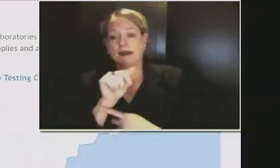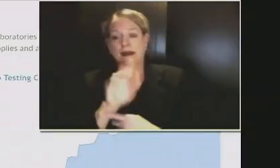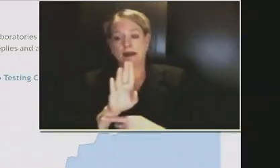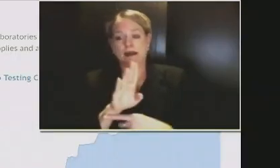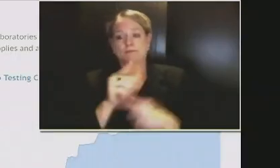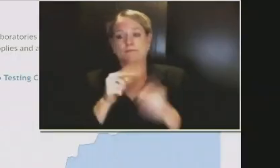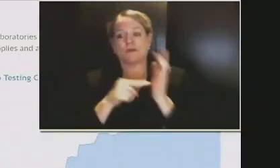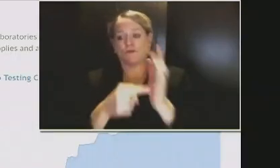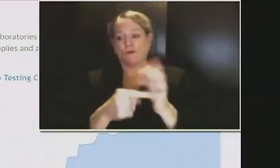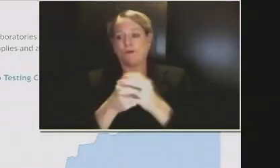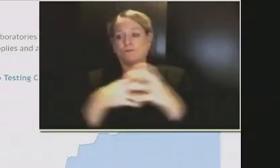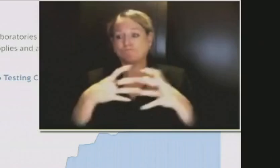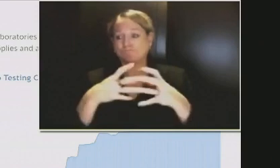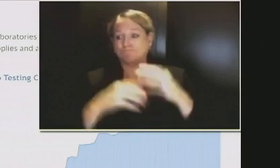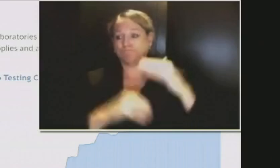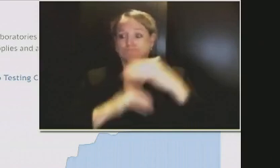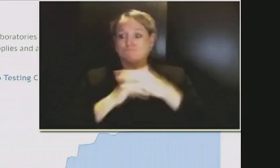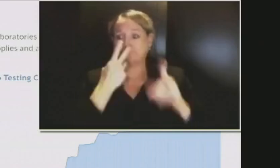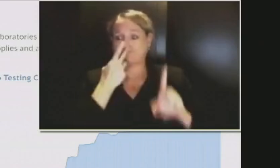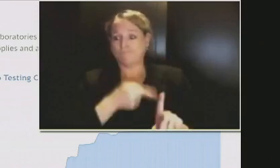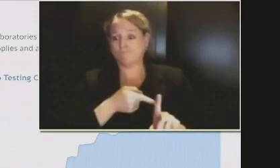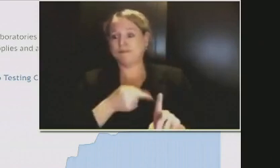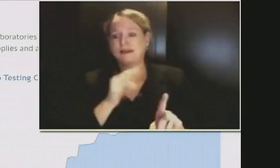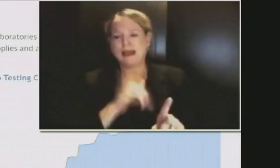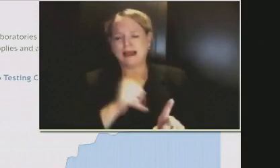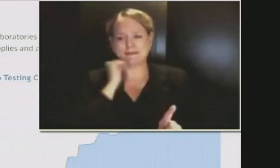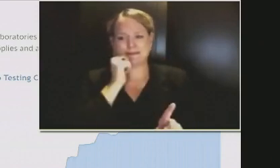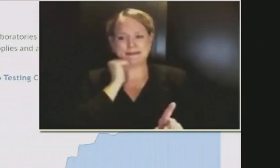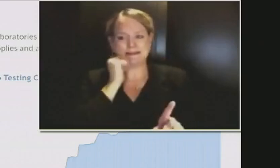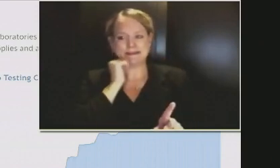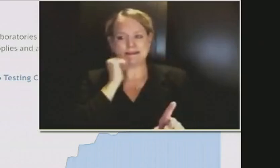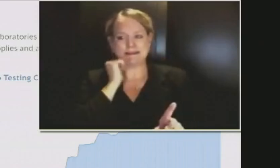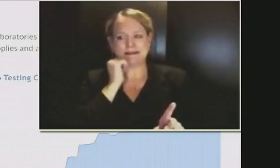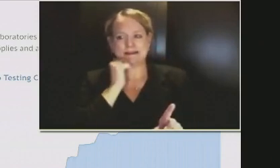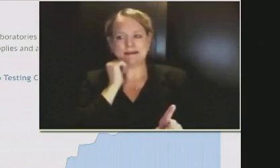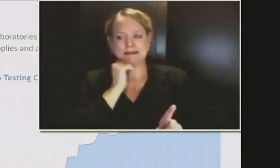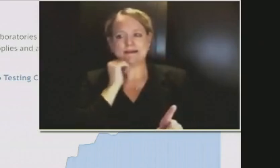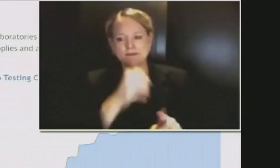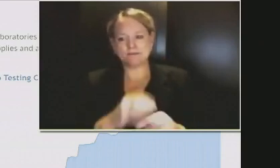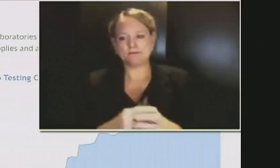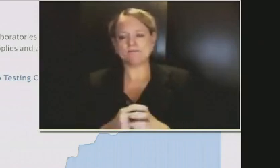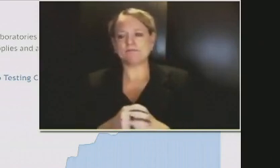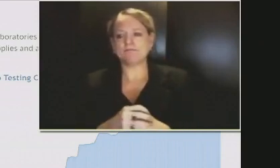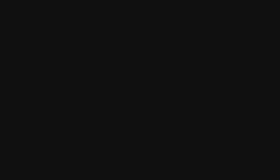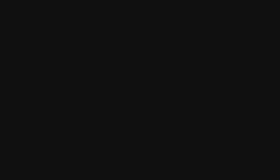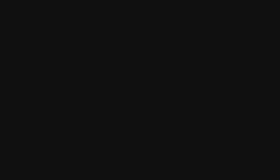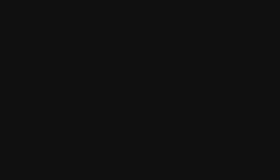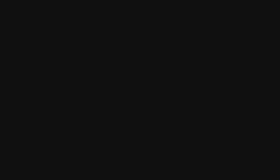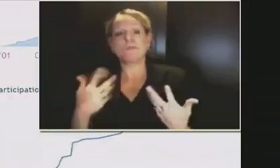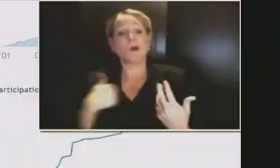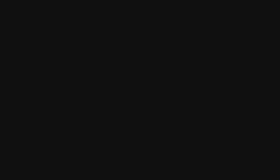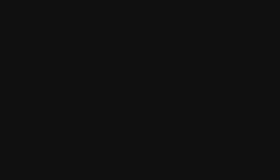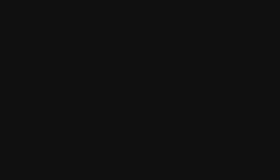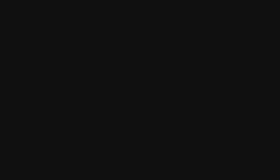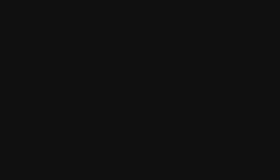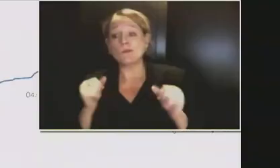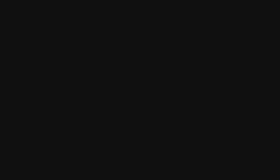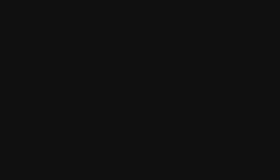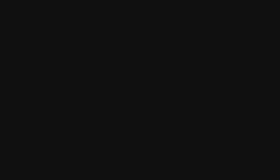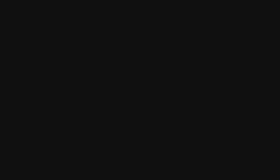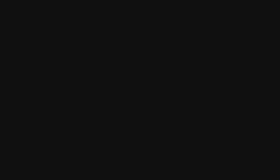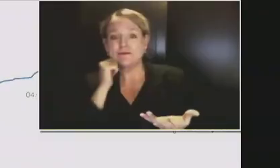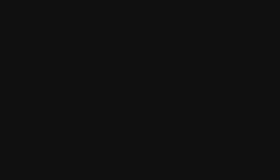is. And if we scroll down, we have all specimens tested versus that testing capacity. So